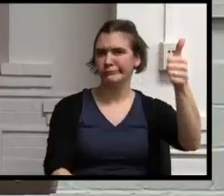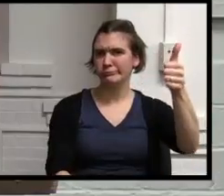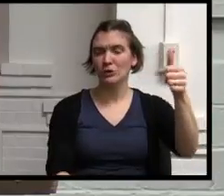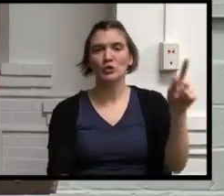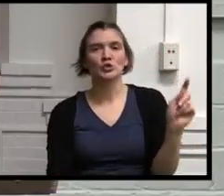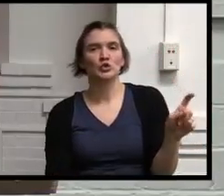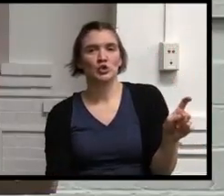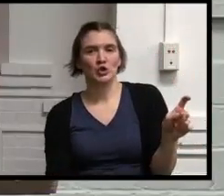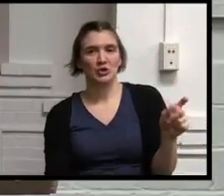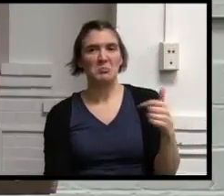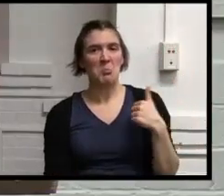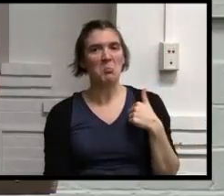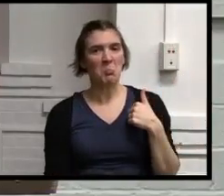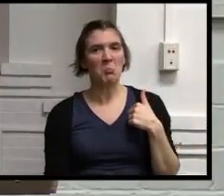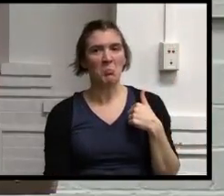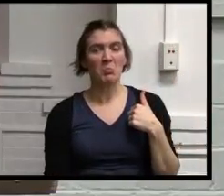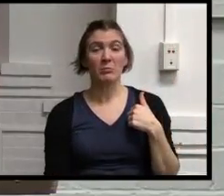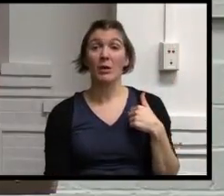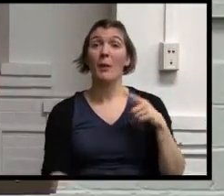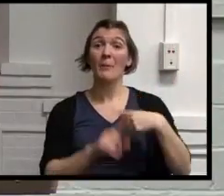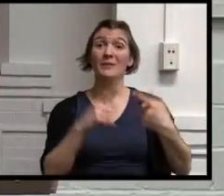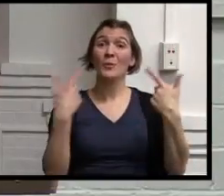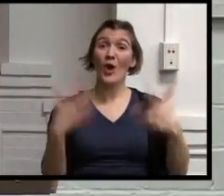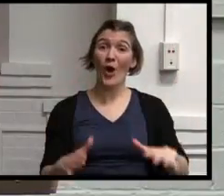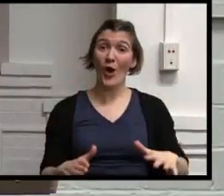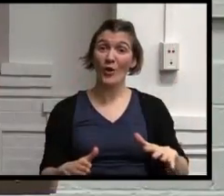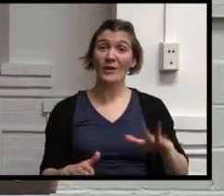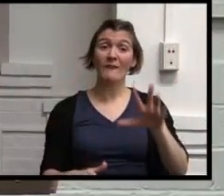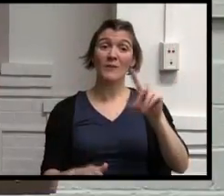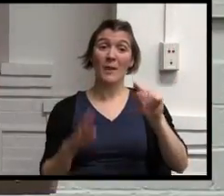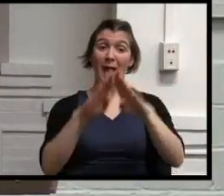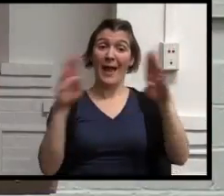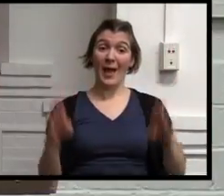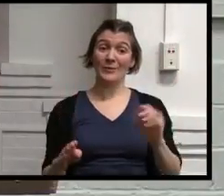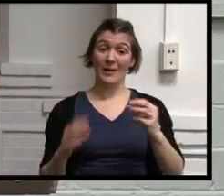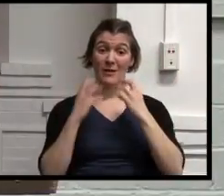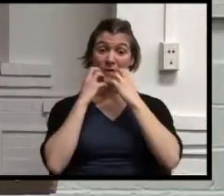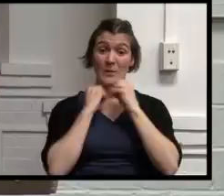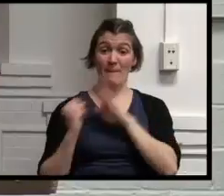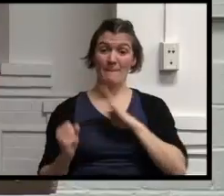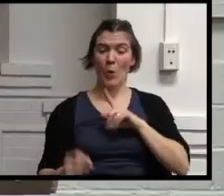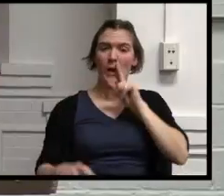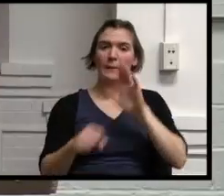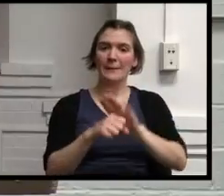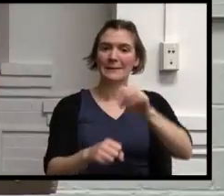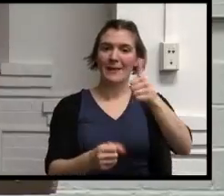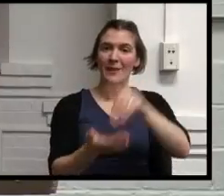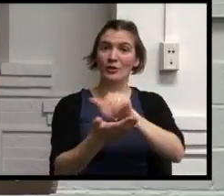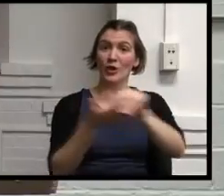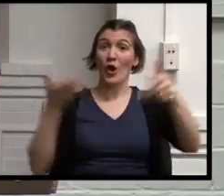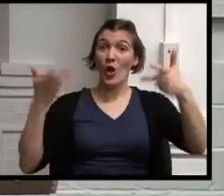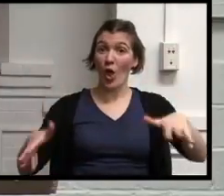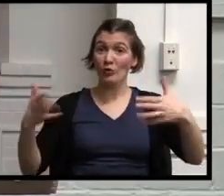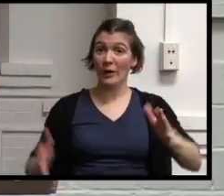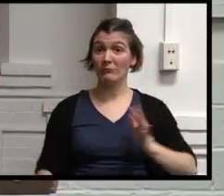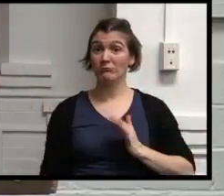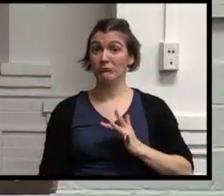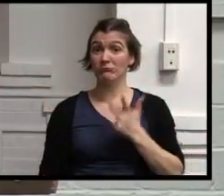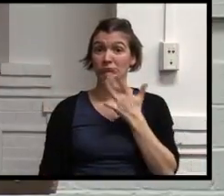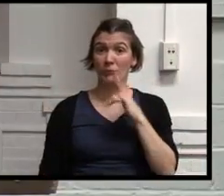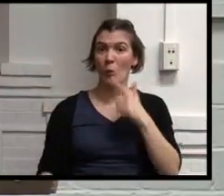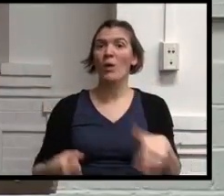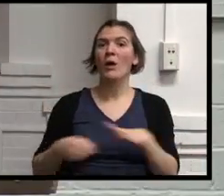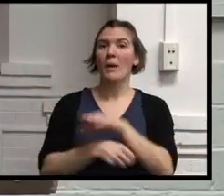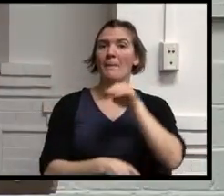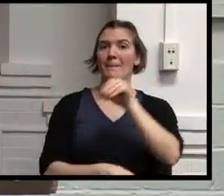we know that there's already a commitment from Vermont Housing and Conservation Board of $10,000 at least to cover